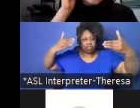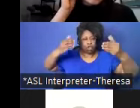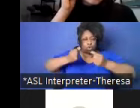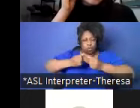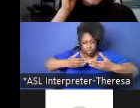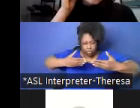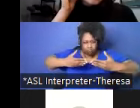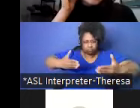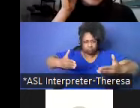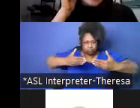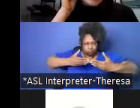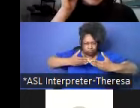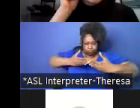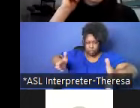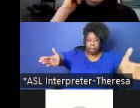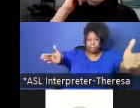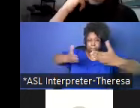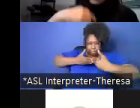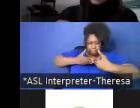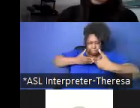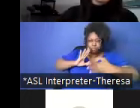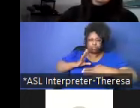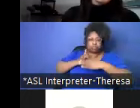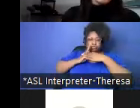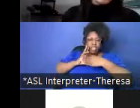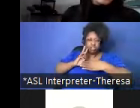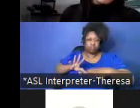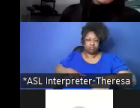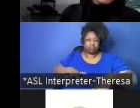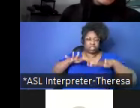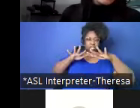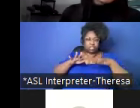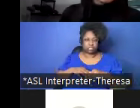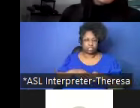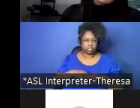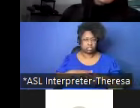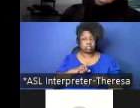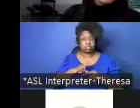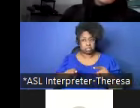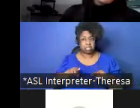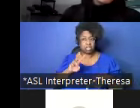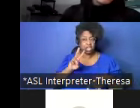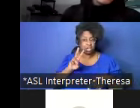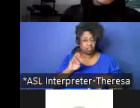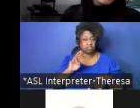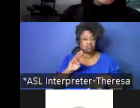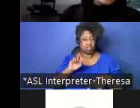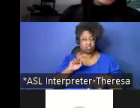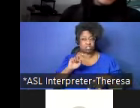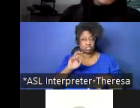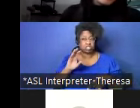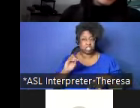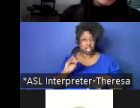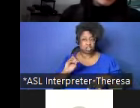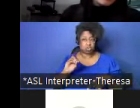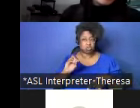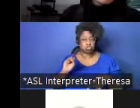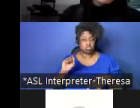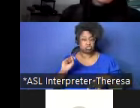basically to protect flooding. I think the idea of a barrier across the Verrazano Straits makes enormous